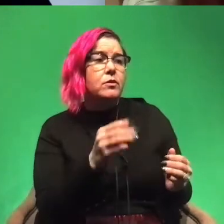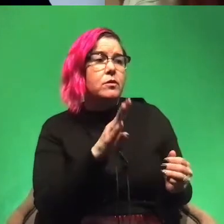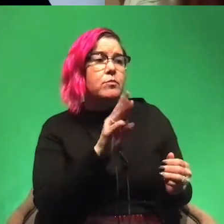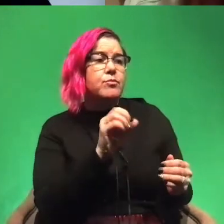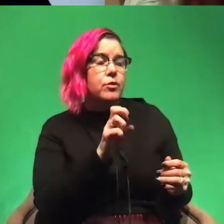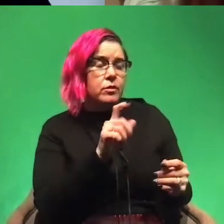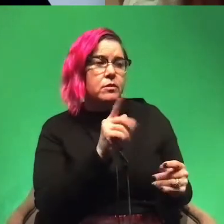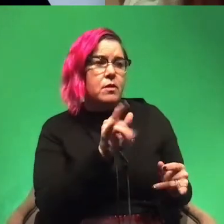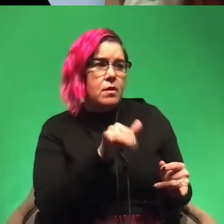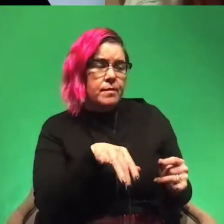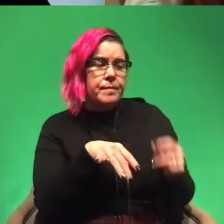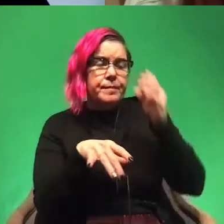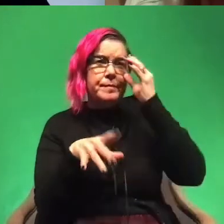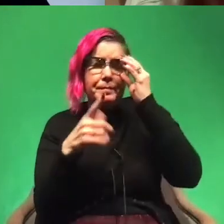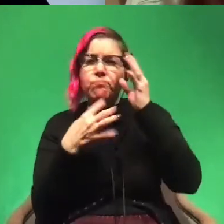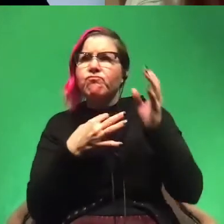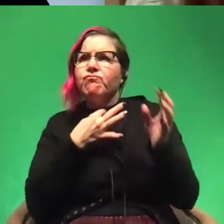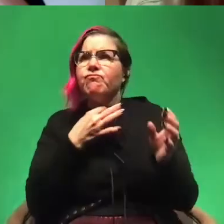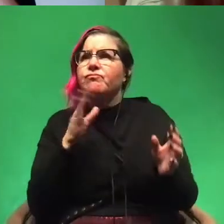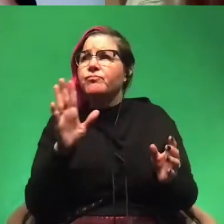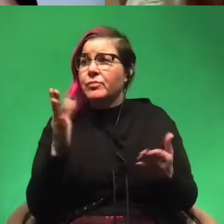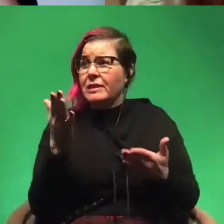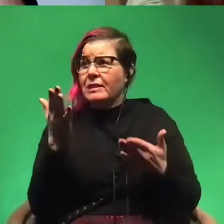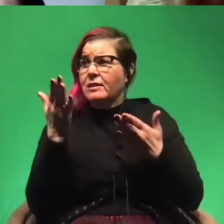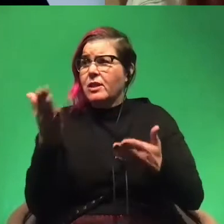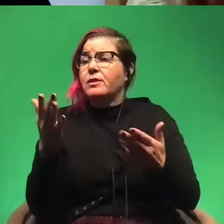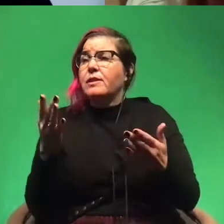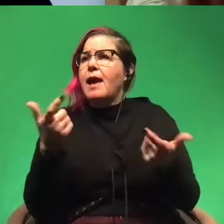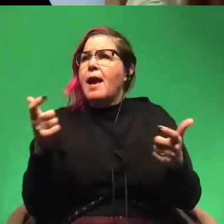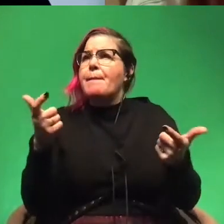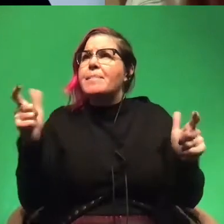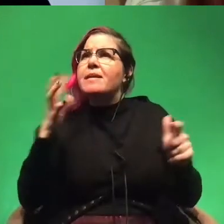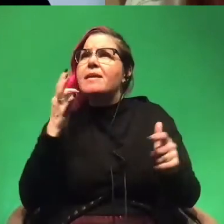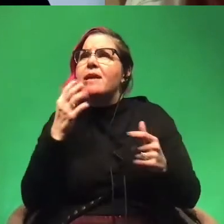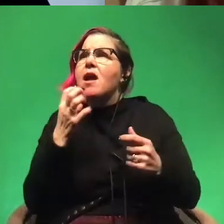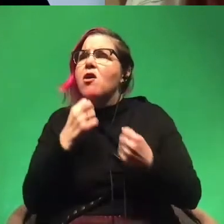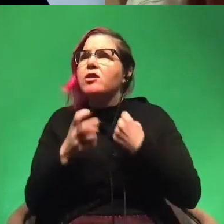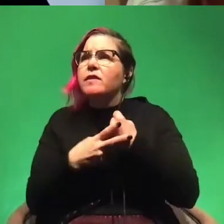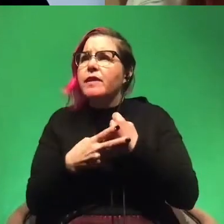Tully. I'd be interested to hear your suggestions for how big cat conservationists,